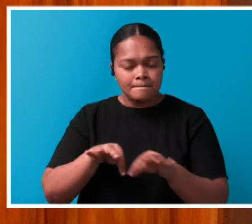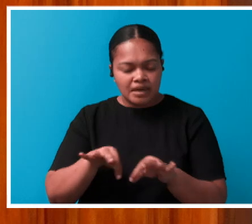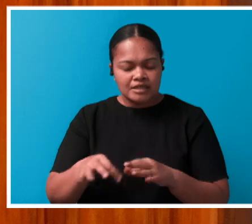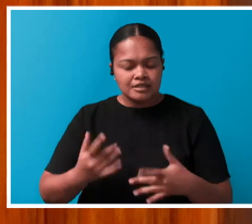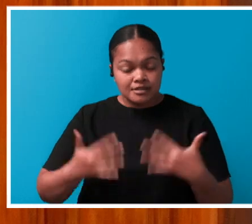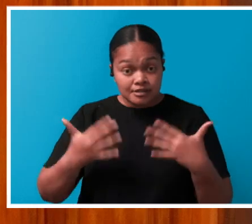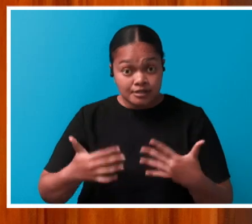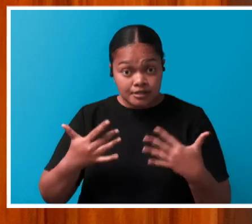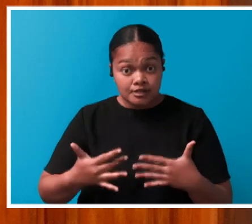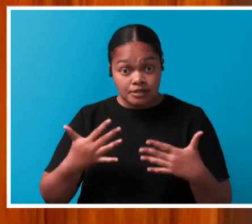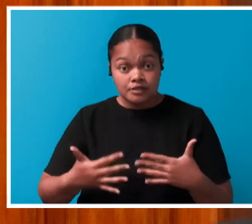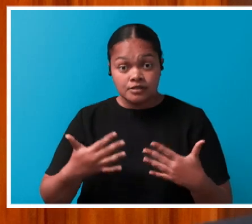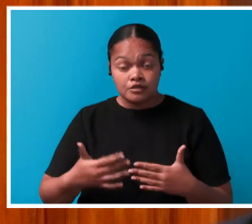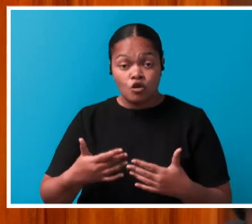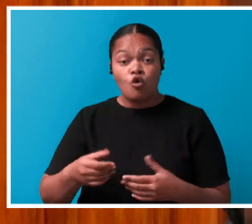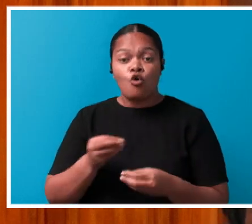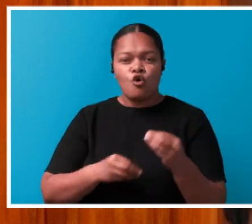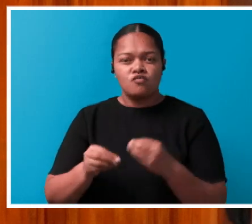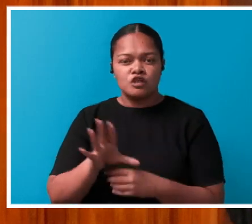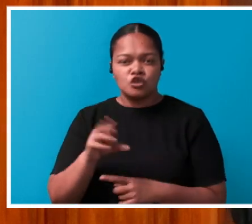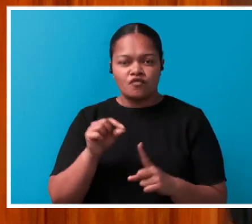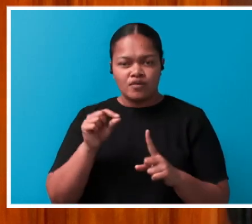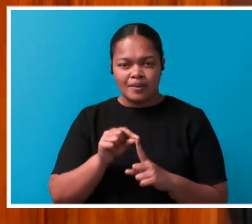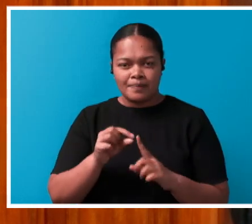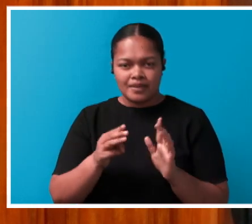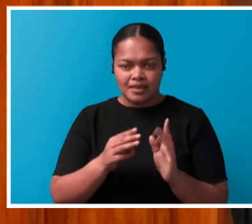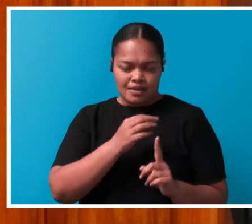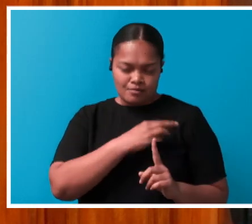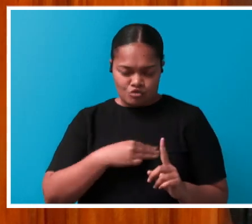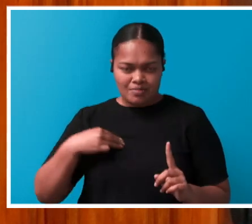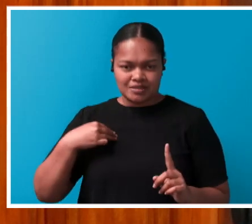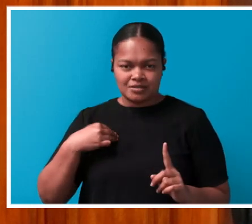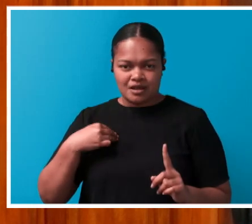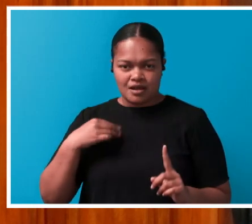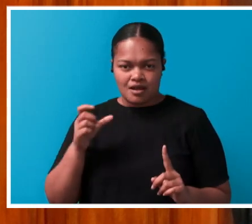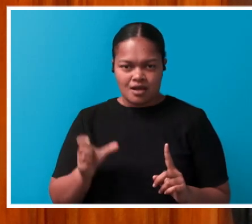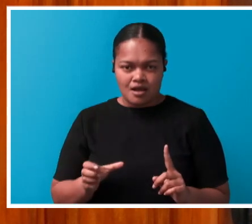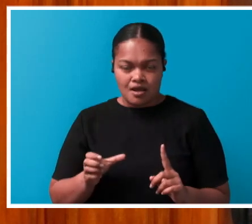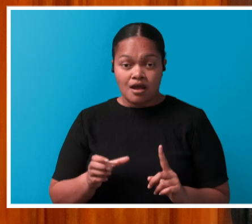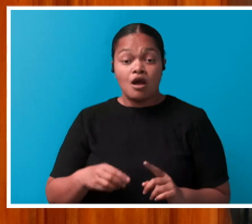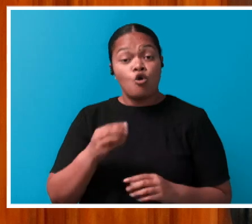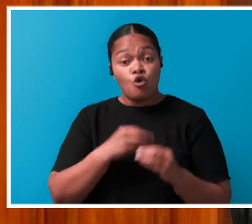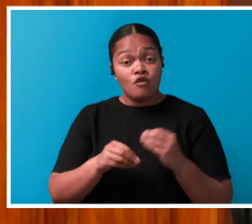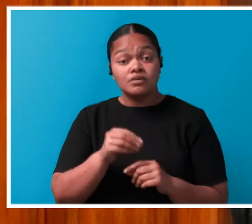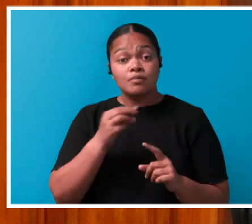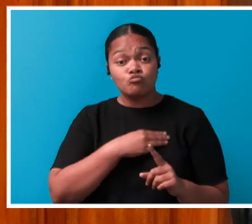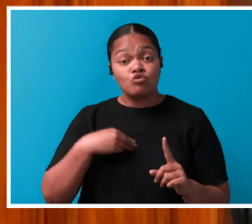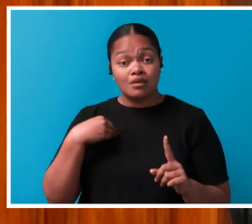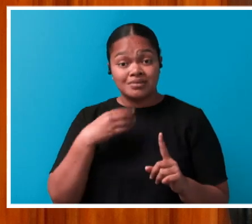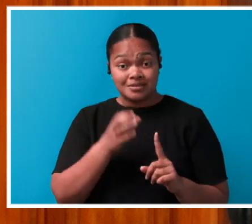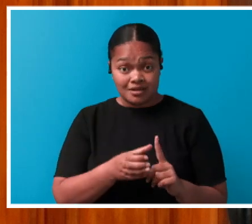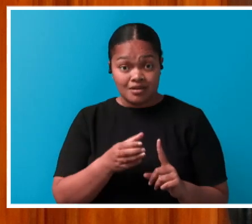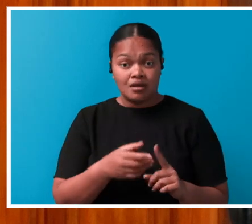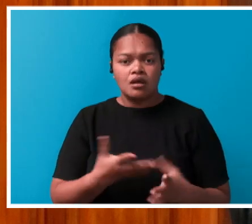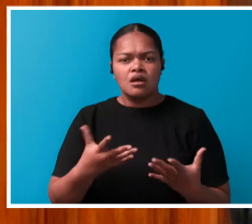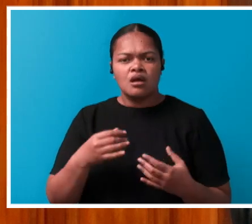and the Office of the Prime Minister. Mr. Speaker, sir, The Office of the Prime Minister is responsible for the implementation of small